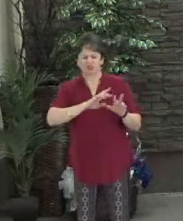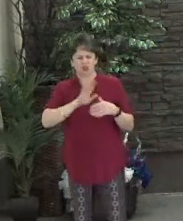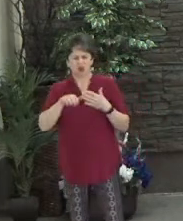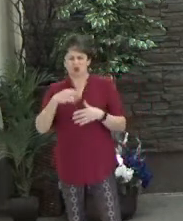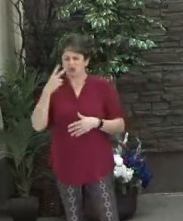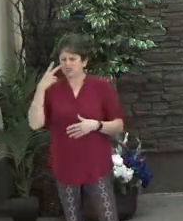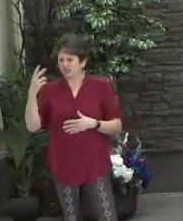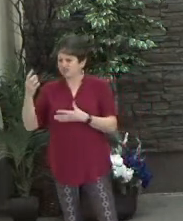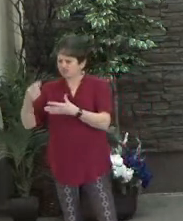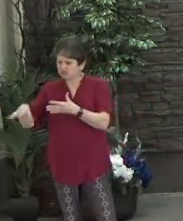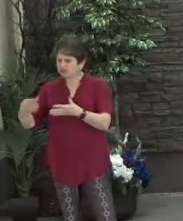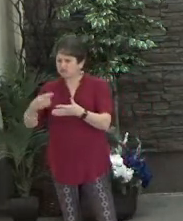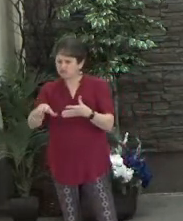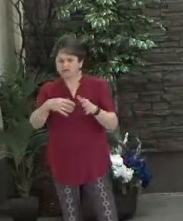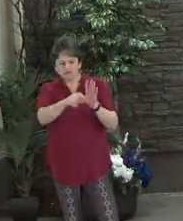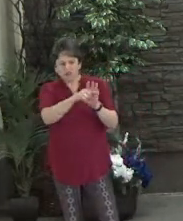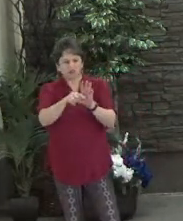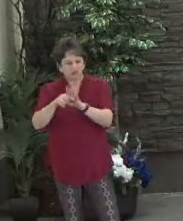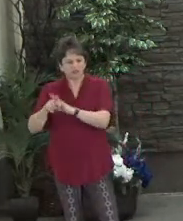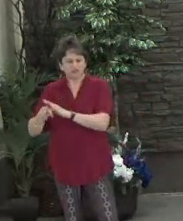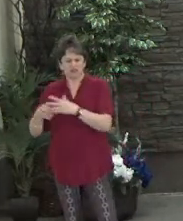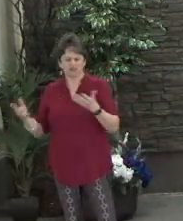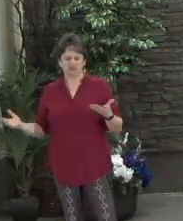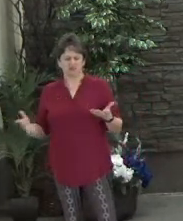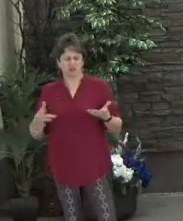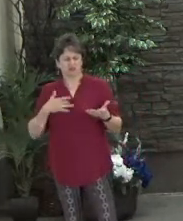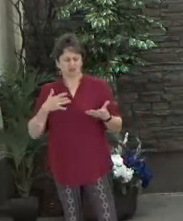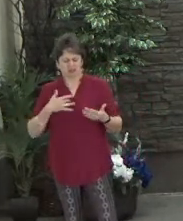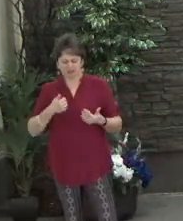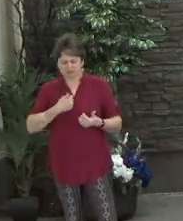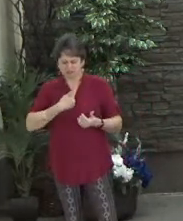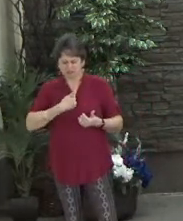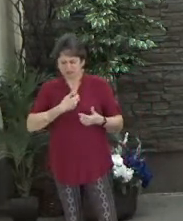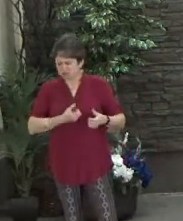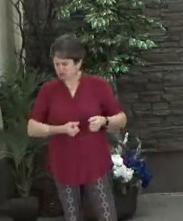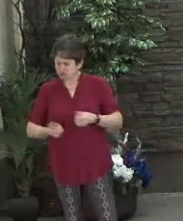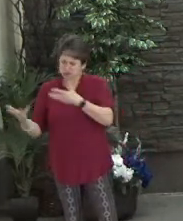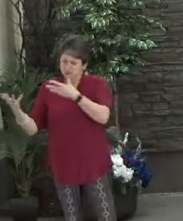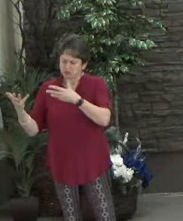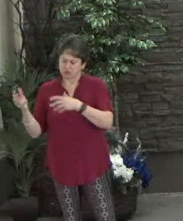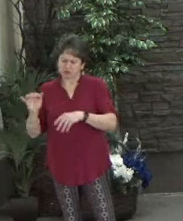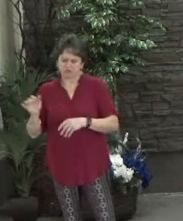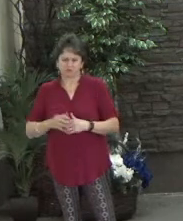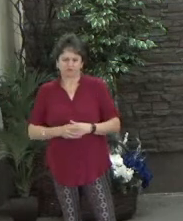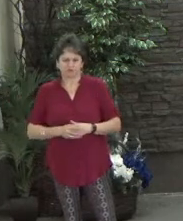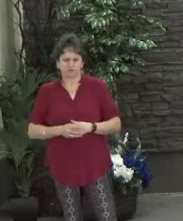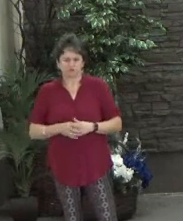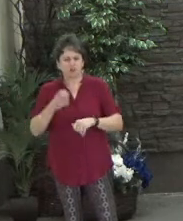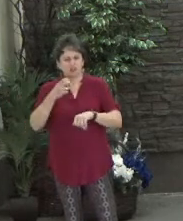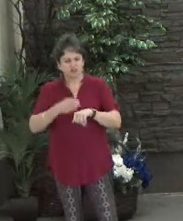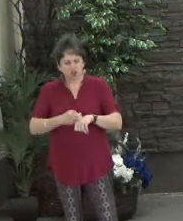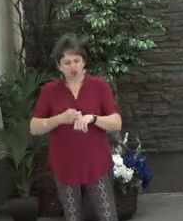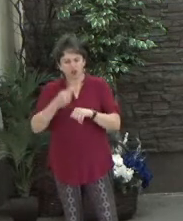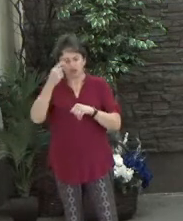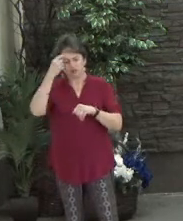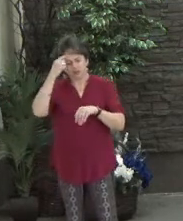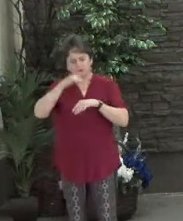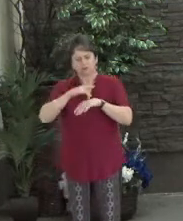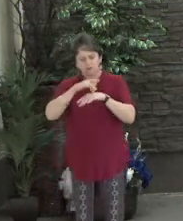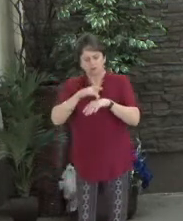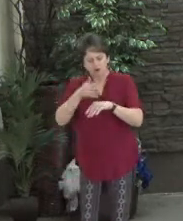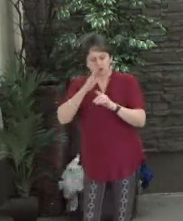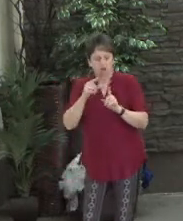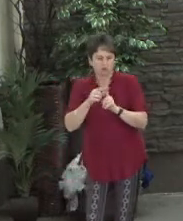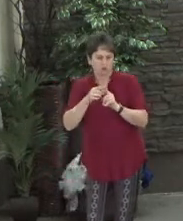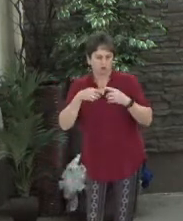is trash. And you feel like you've been thrown out on the dump. It's hard to reflect on the Word in those